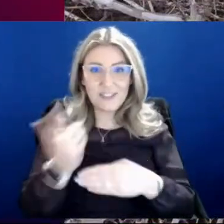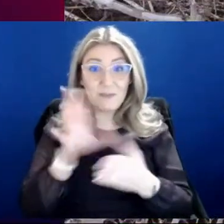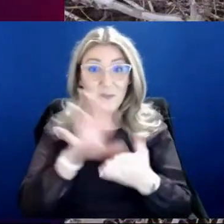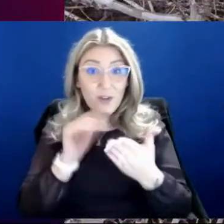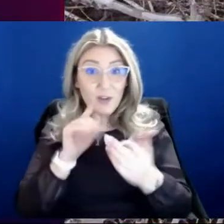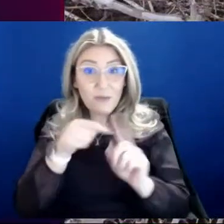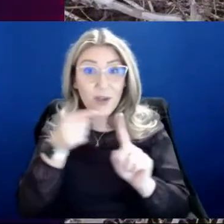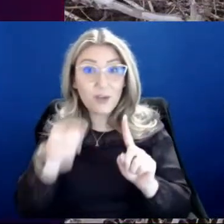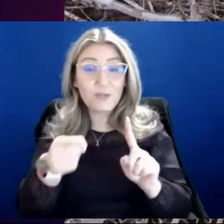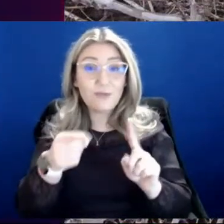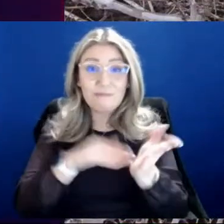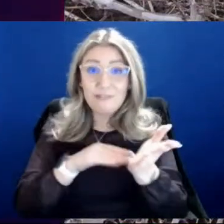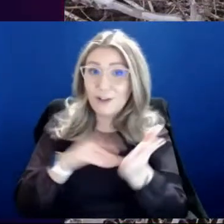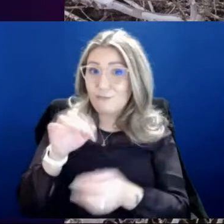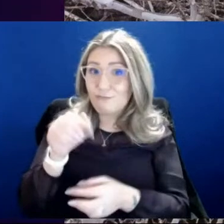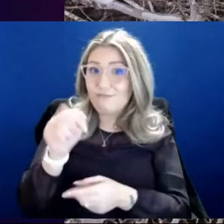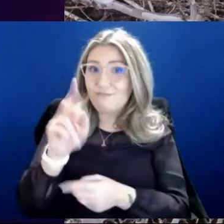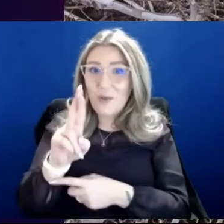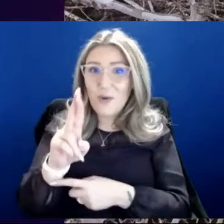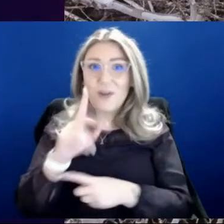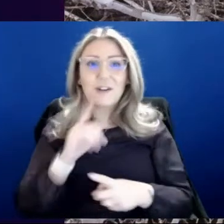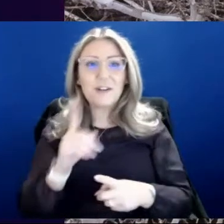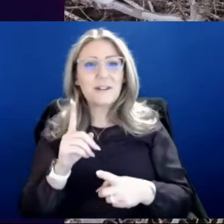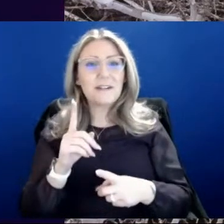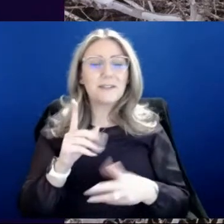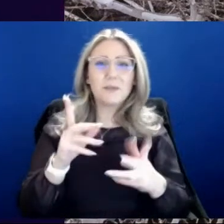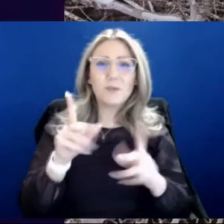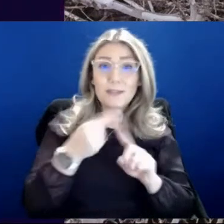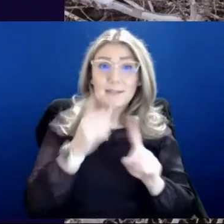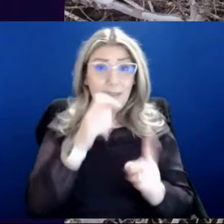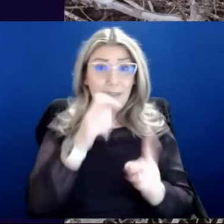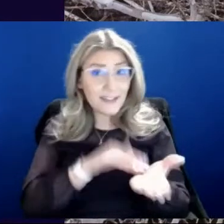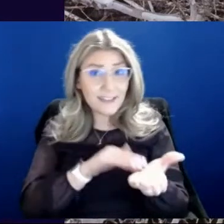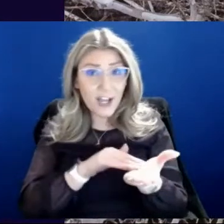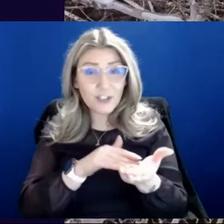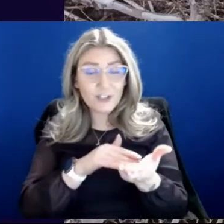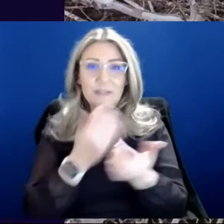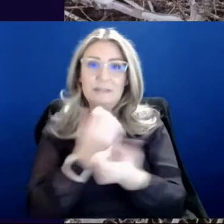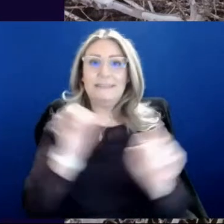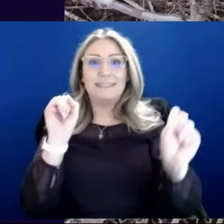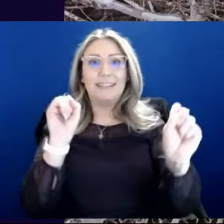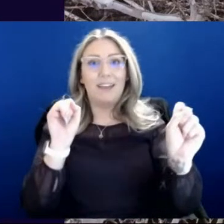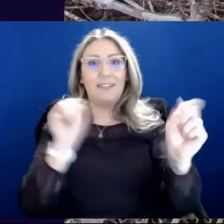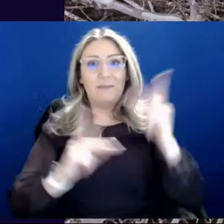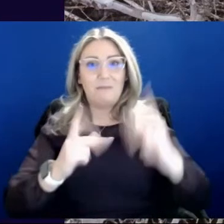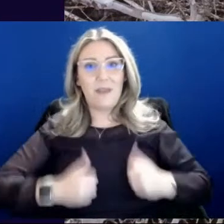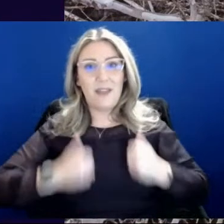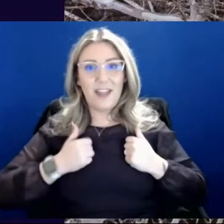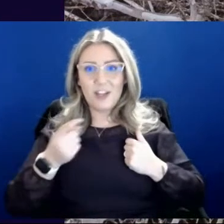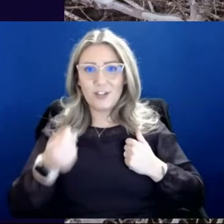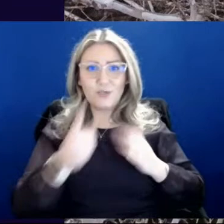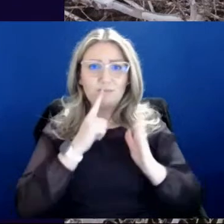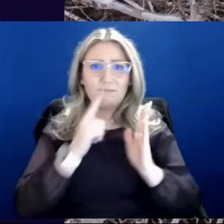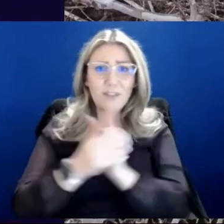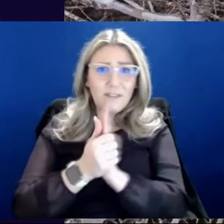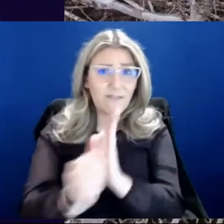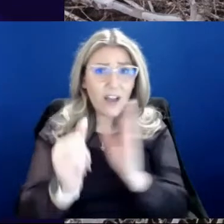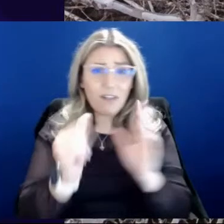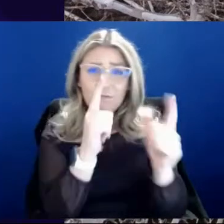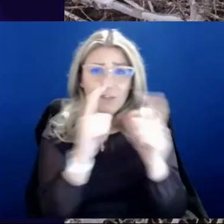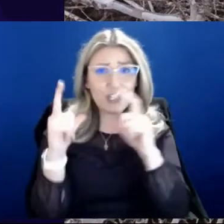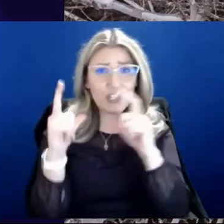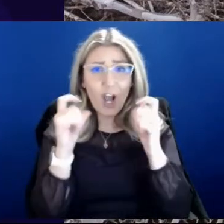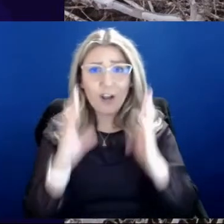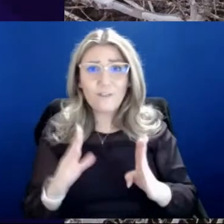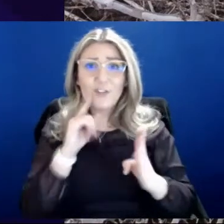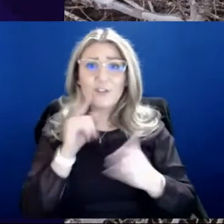behind the scenes, because when you're not a doctor saving people's lives, it turns out you're a super talented photographer, and you've been sharing